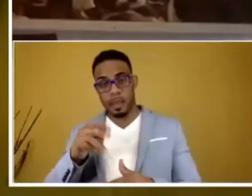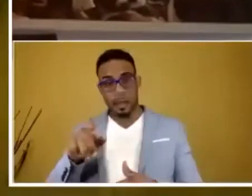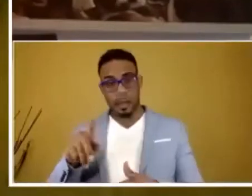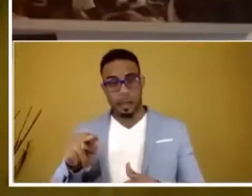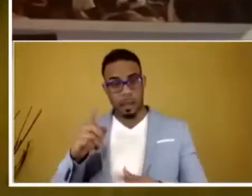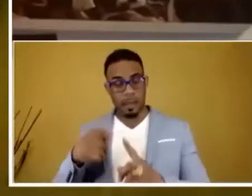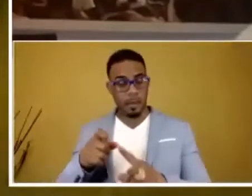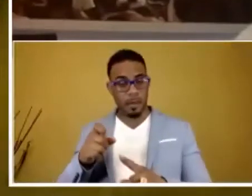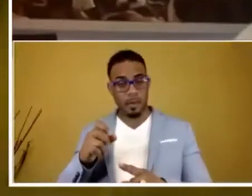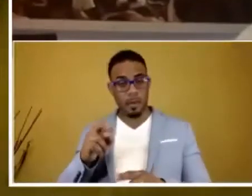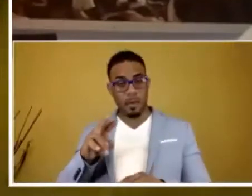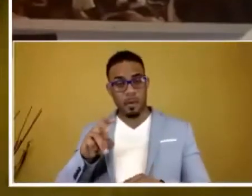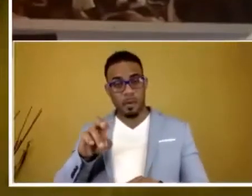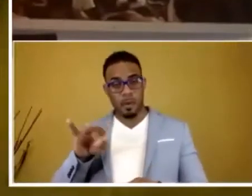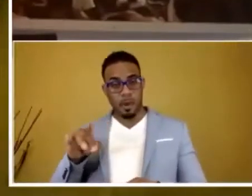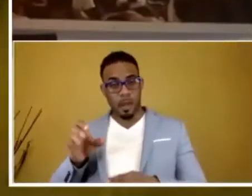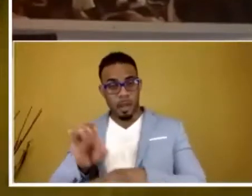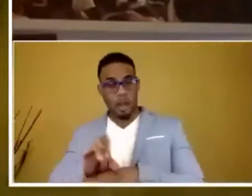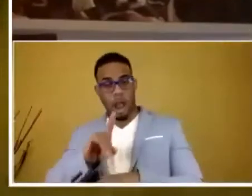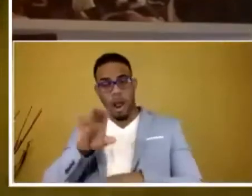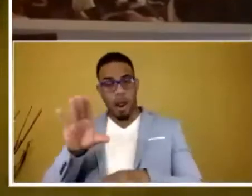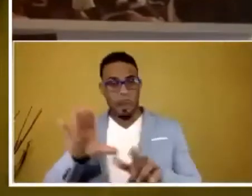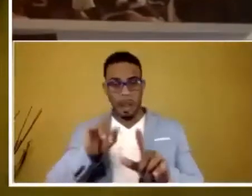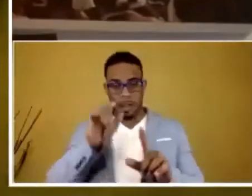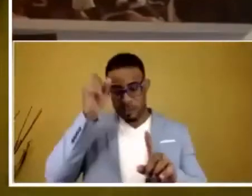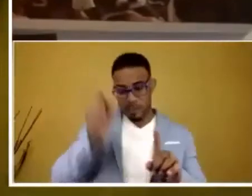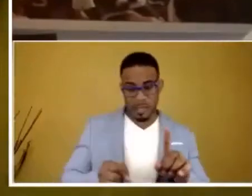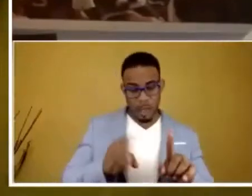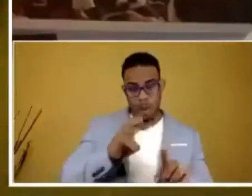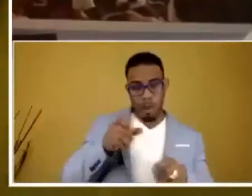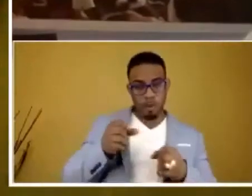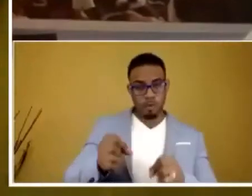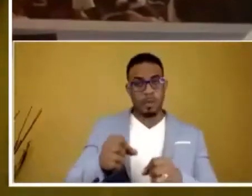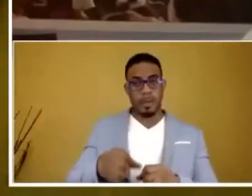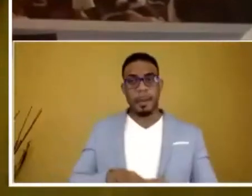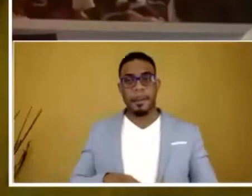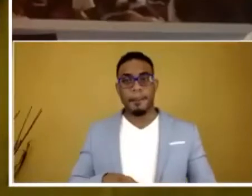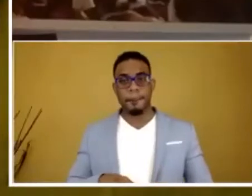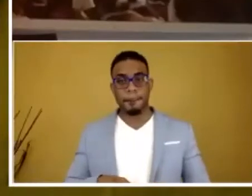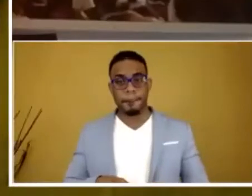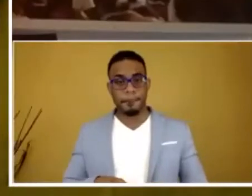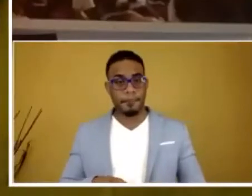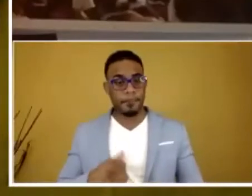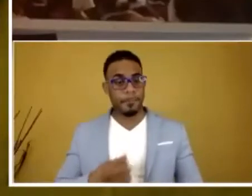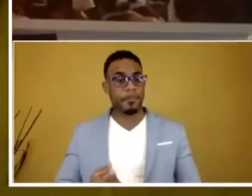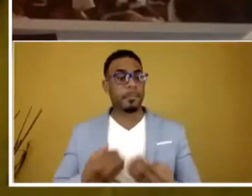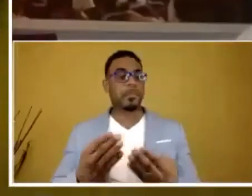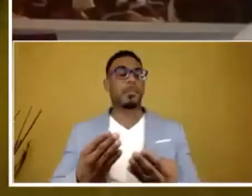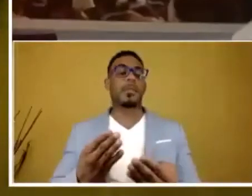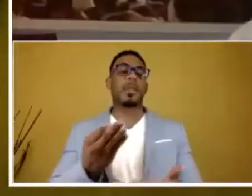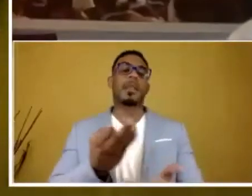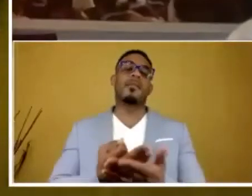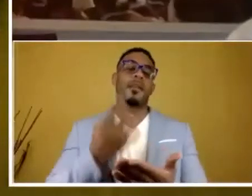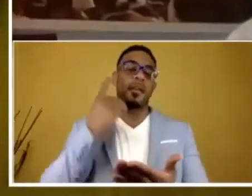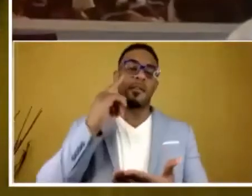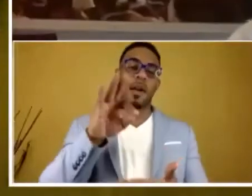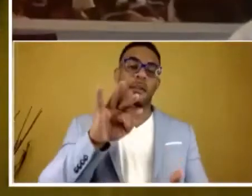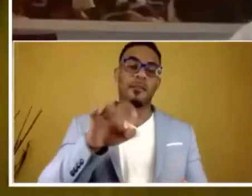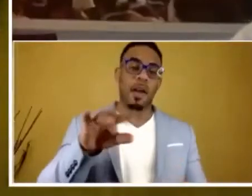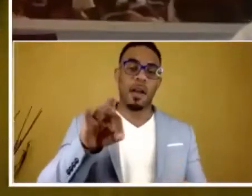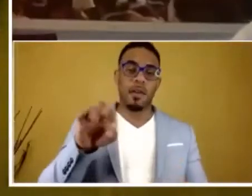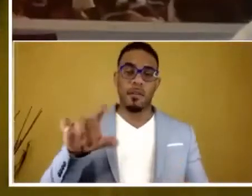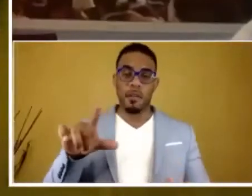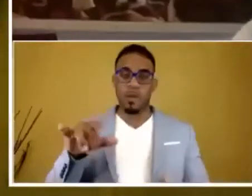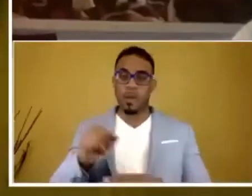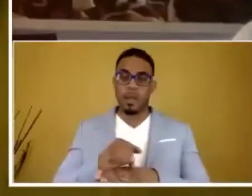Church, 100 blocks to the south on Wall Street, who are providing the financing for the fossil fuel industry that